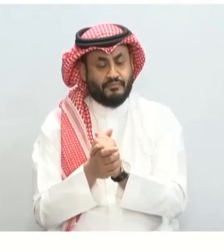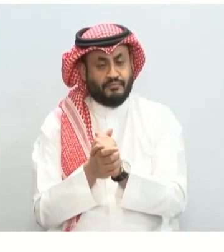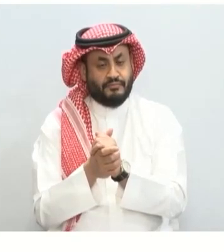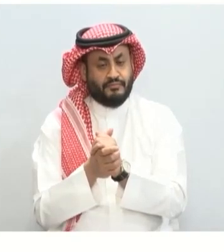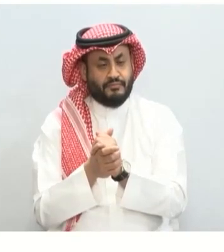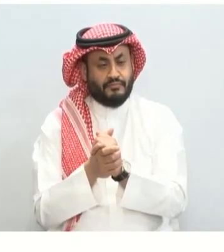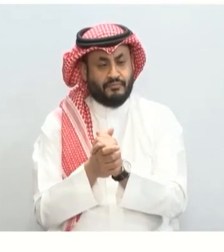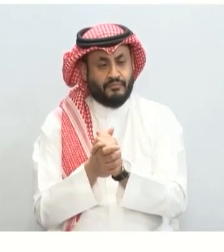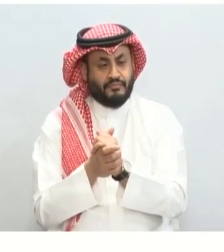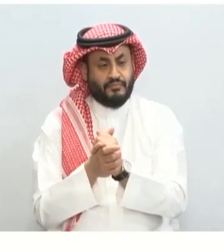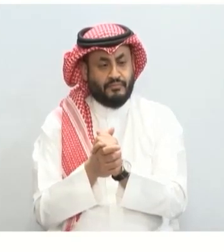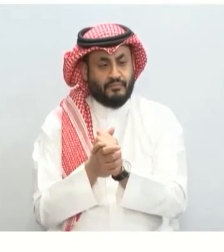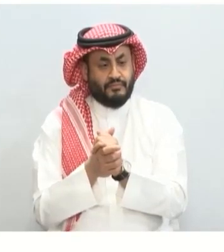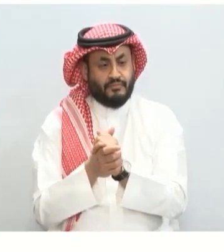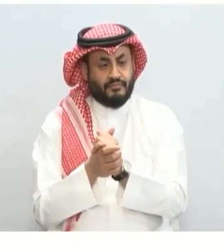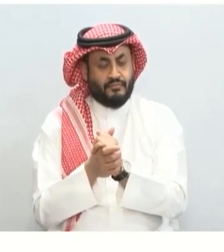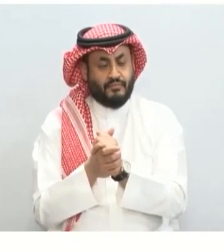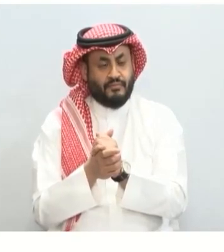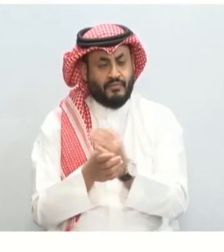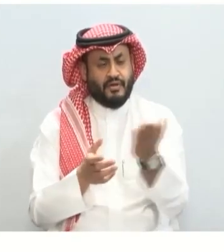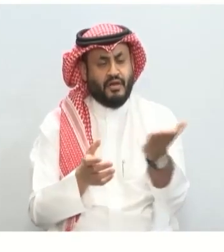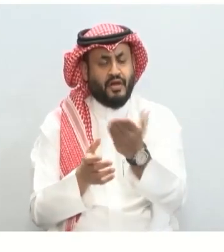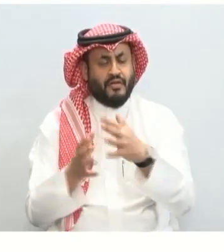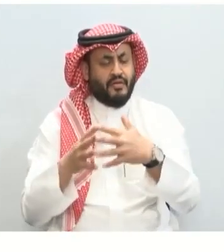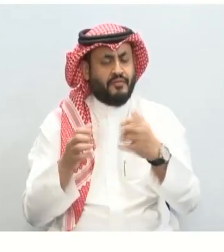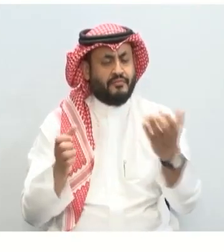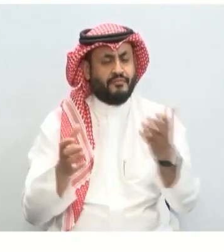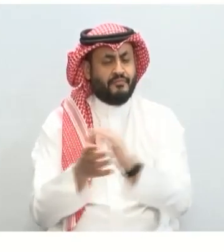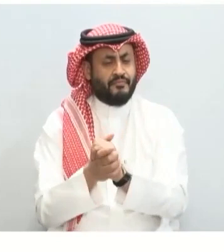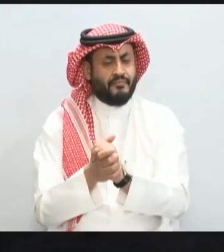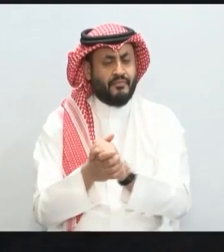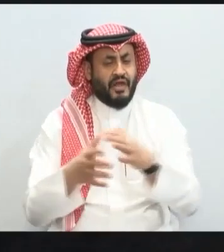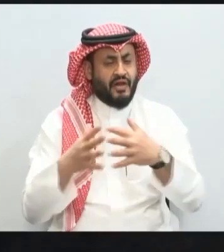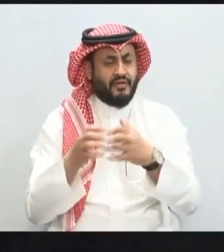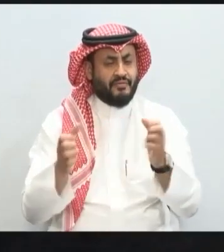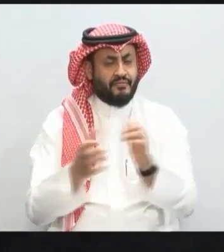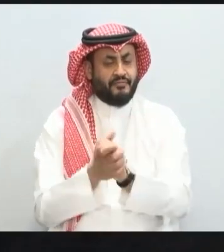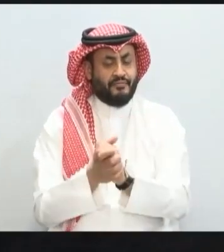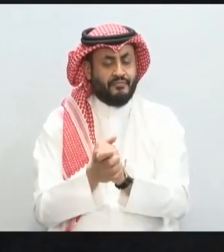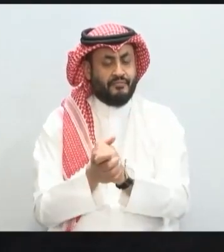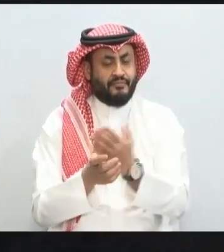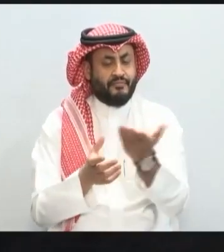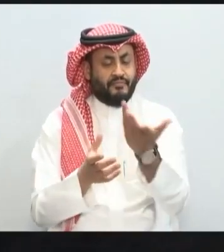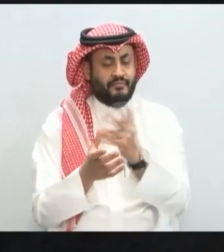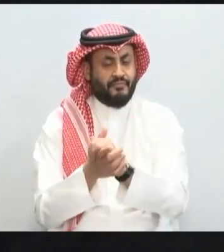What does it mean here, the word phenomenal? When you describe something as phenomenal.